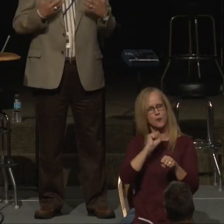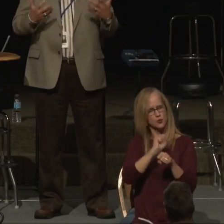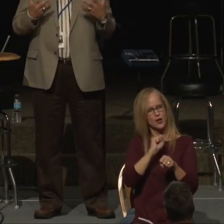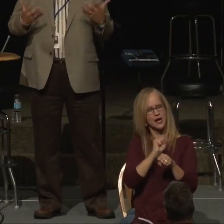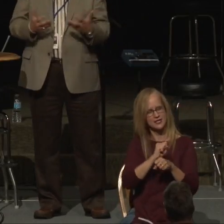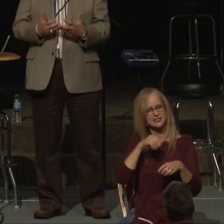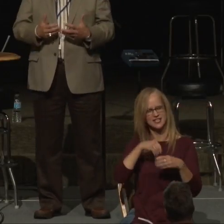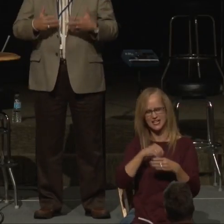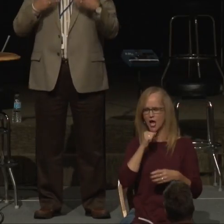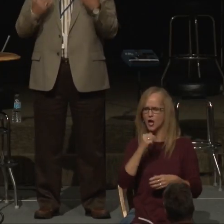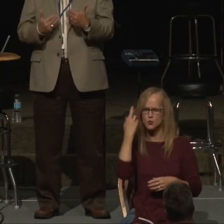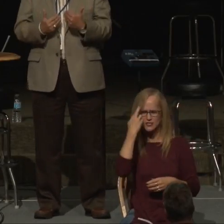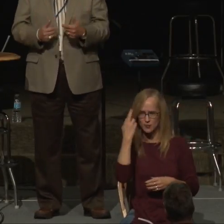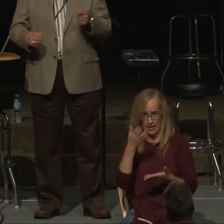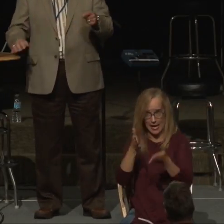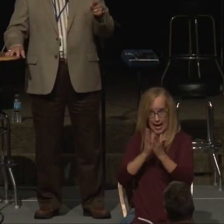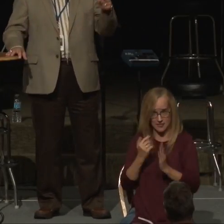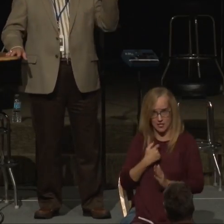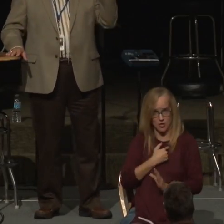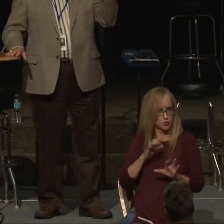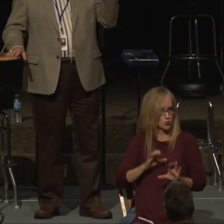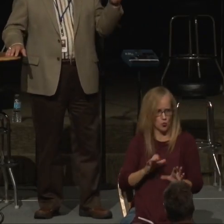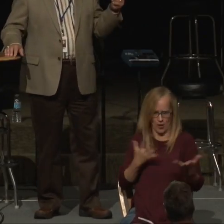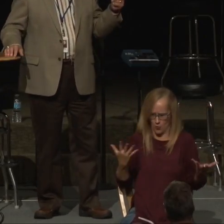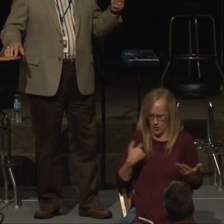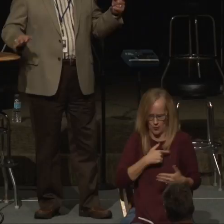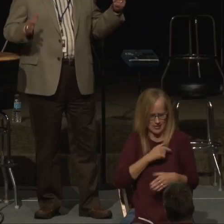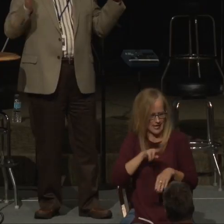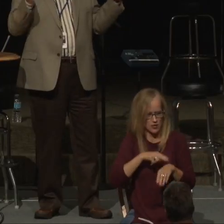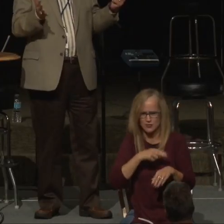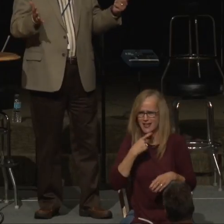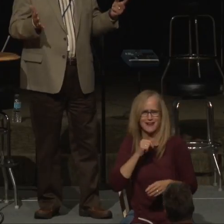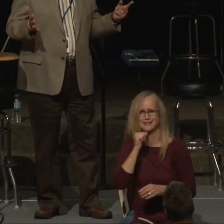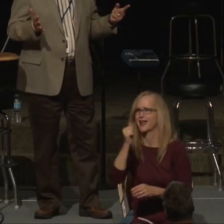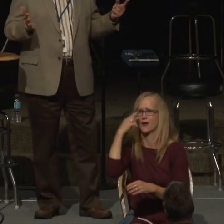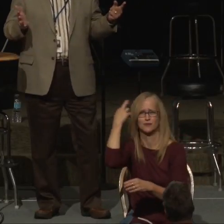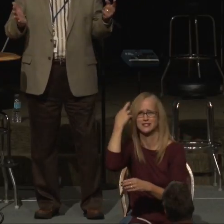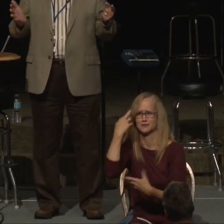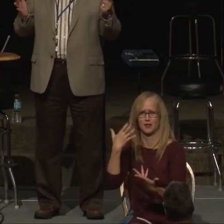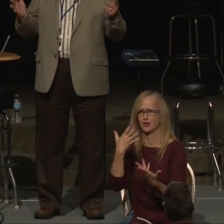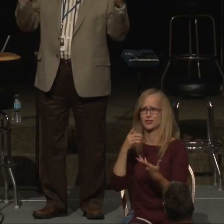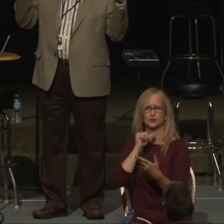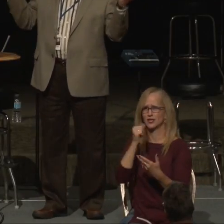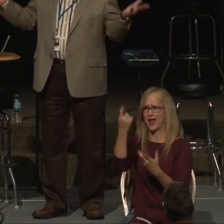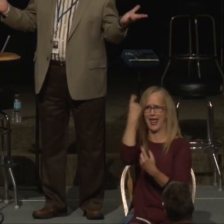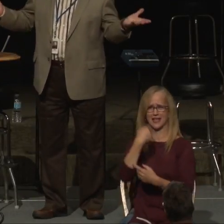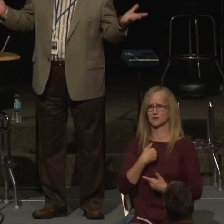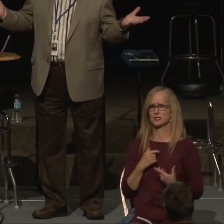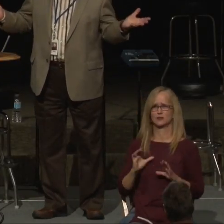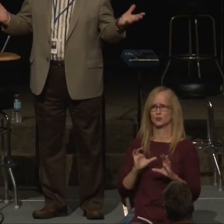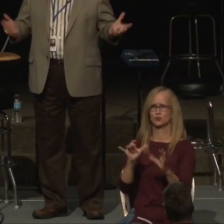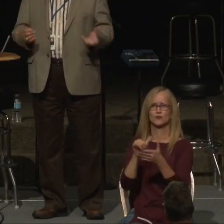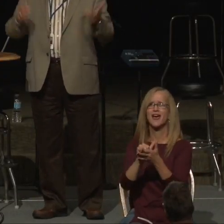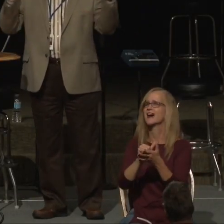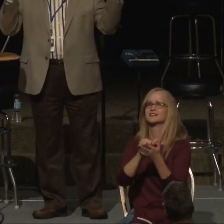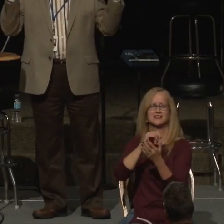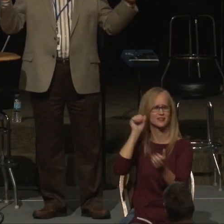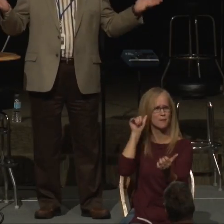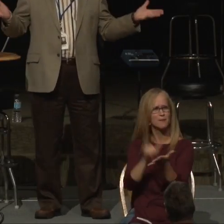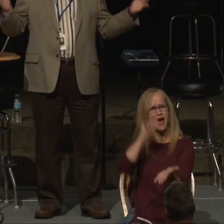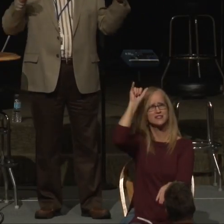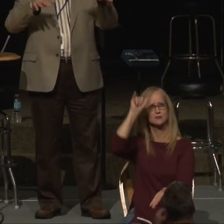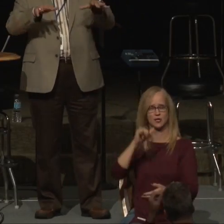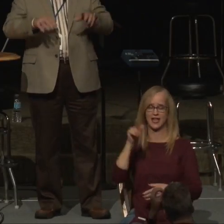he asks of us to do what we would naturally say, that's unreasonable. You shouldn't ask that of us, God. That's absolutely impossible. And he